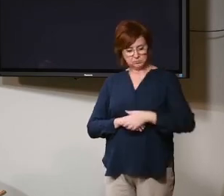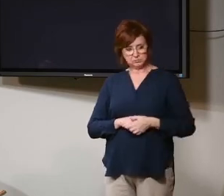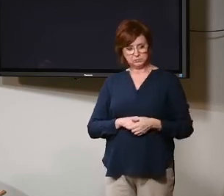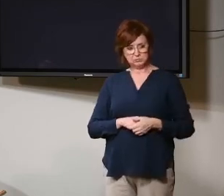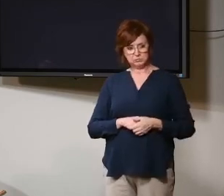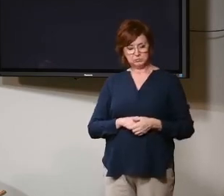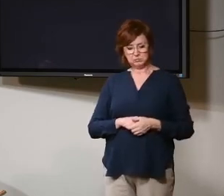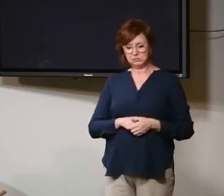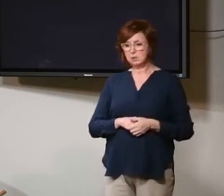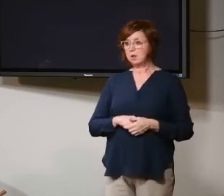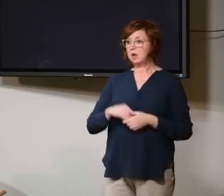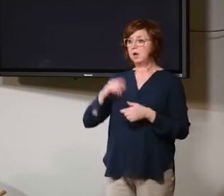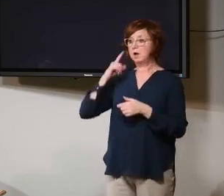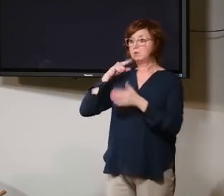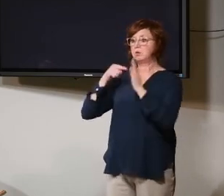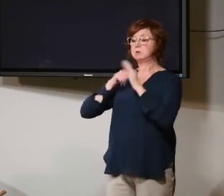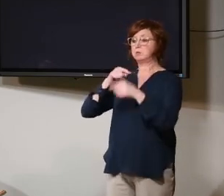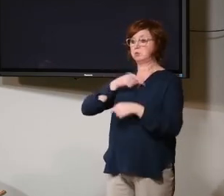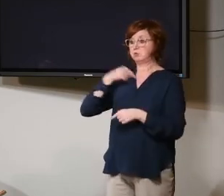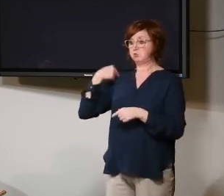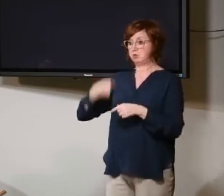COVID-19 was able to